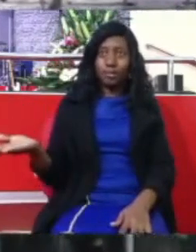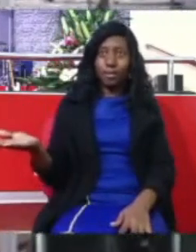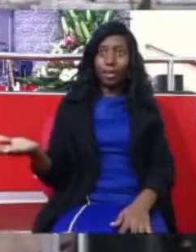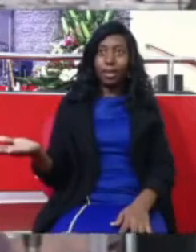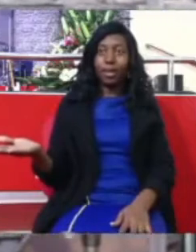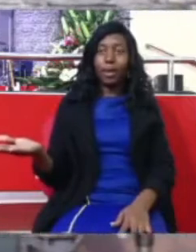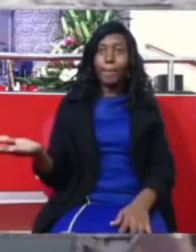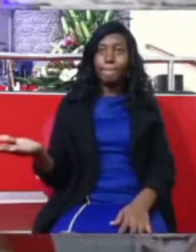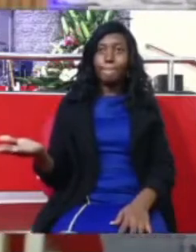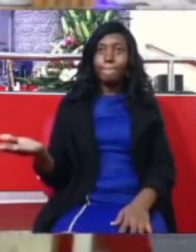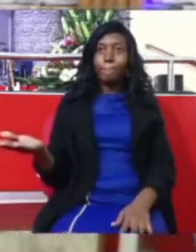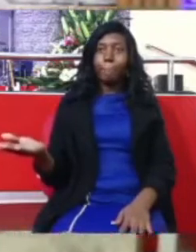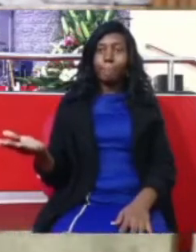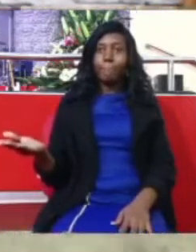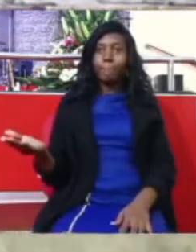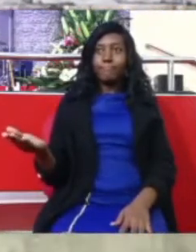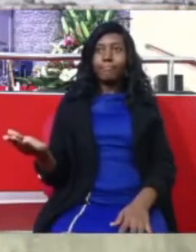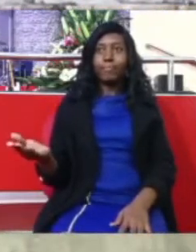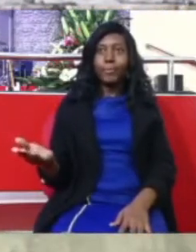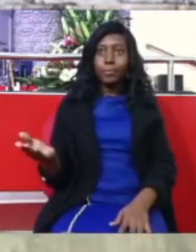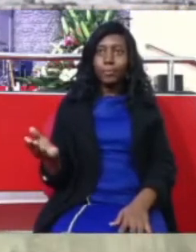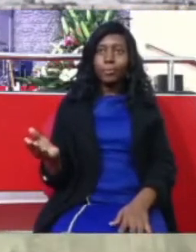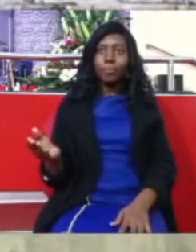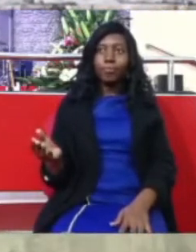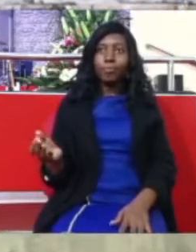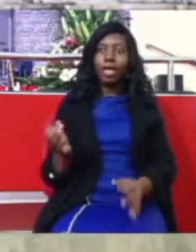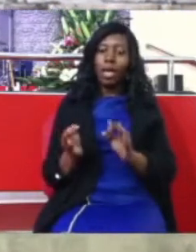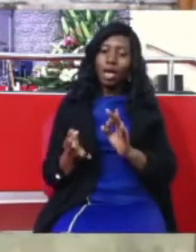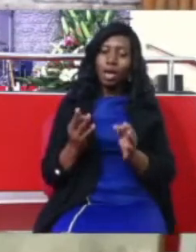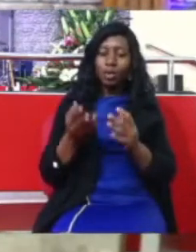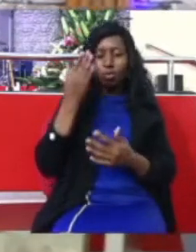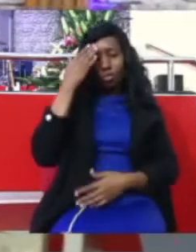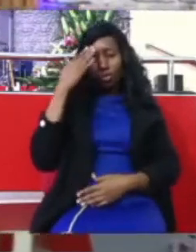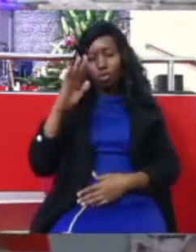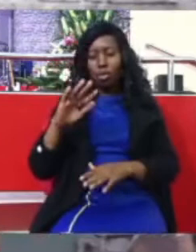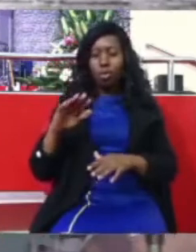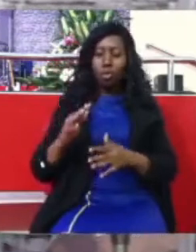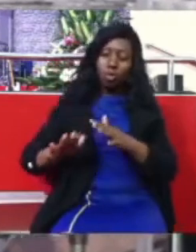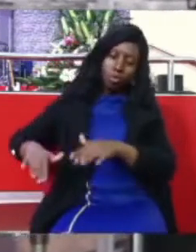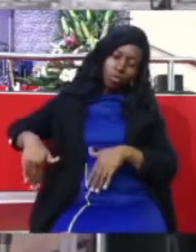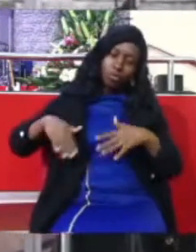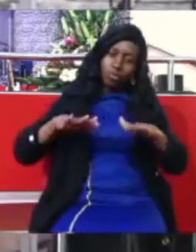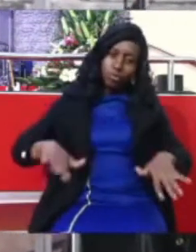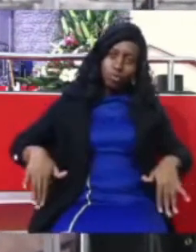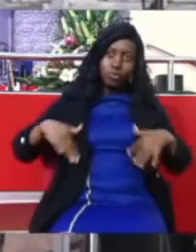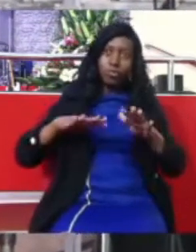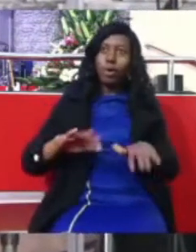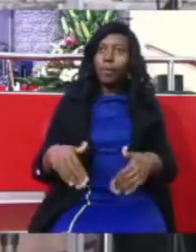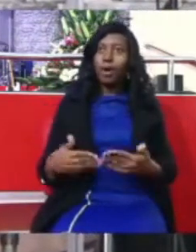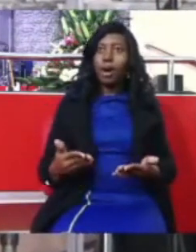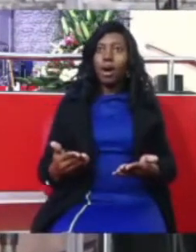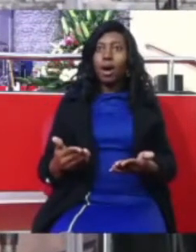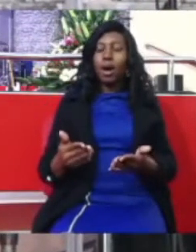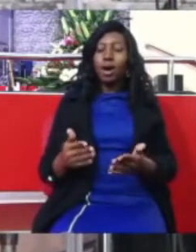who do not know how to swim. You always want to stay at the shore. And what happens is that as the waves